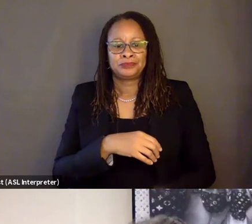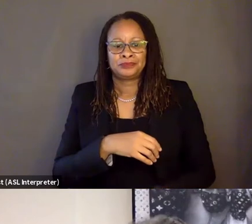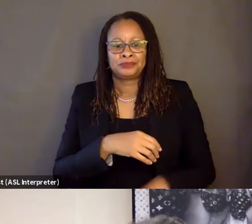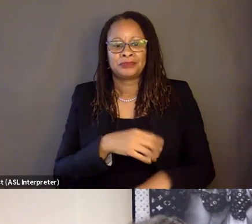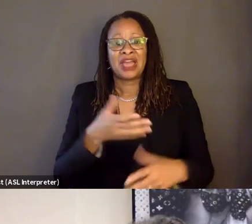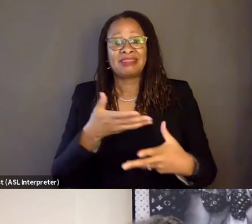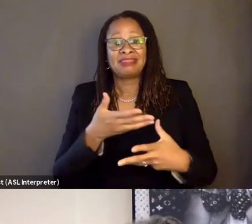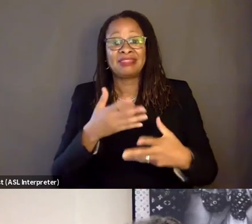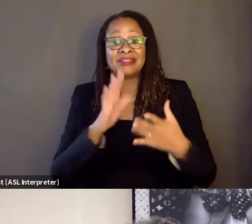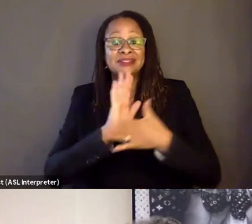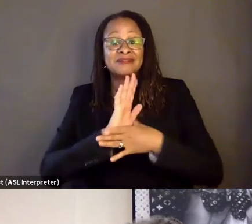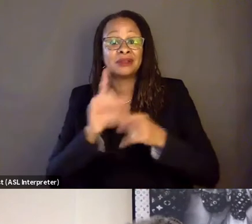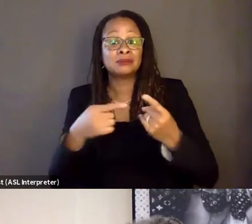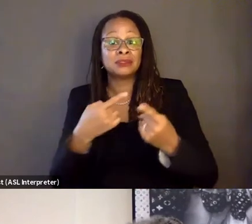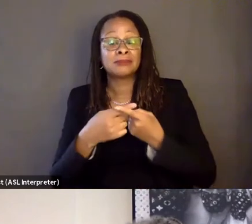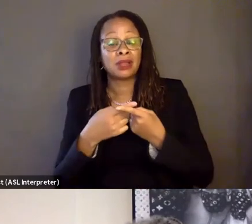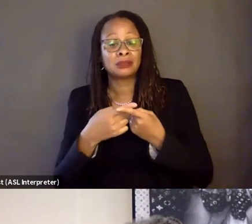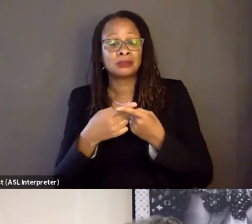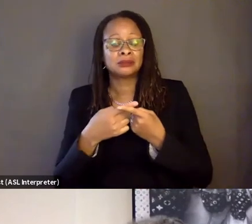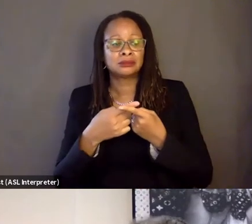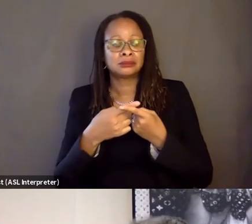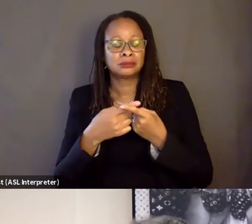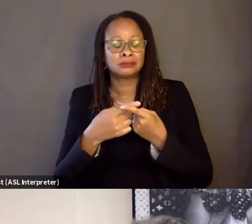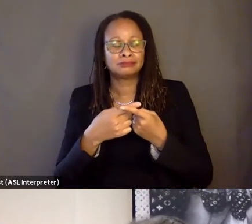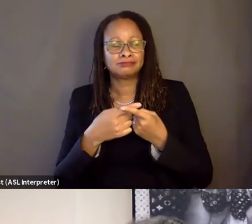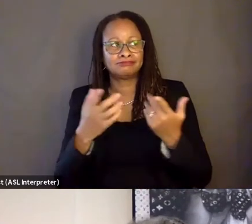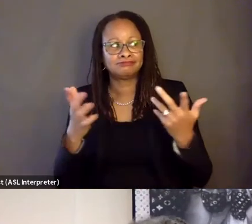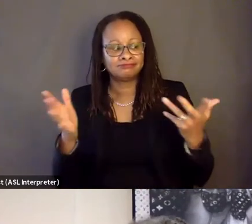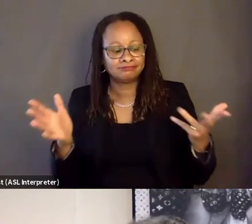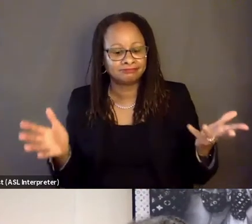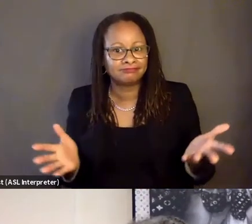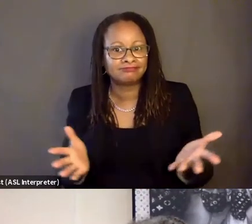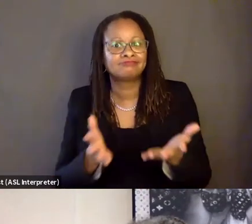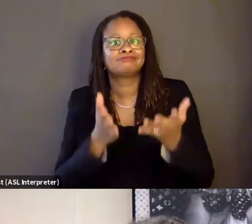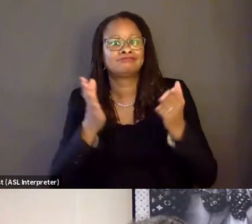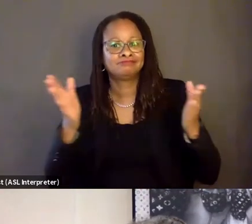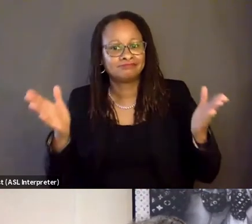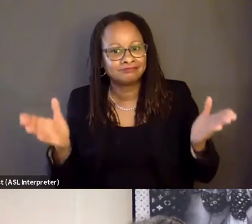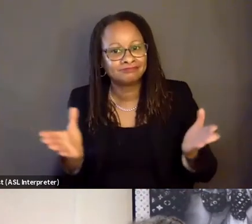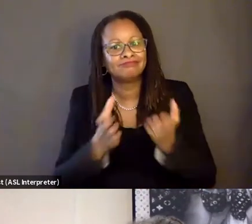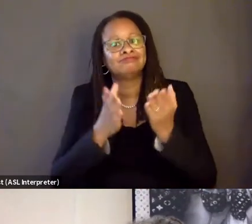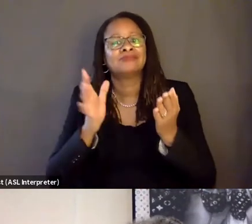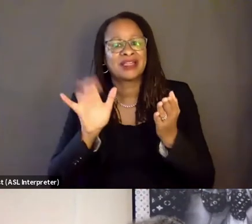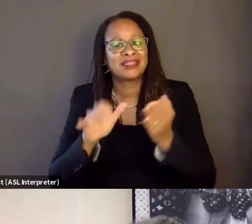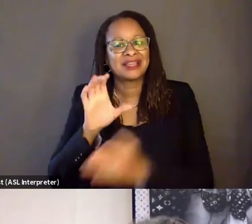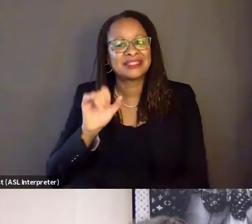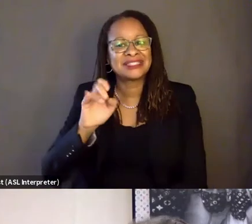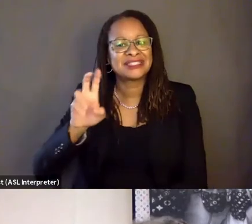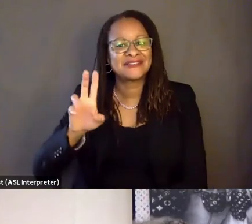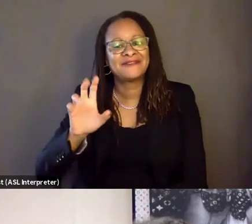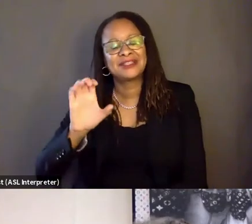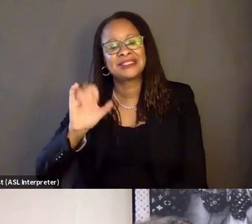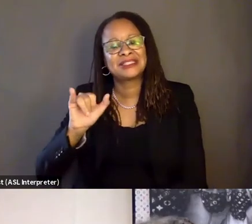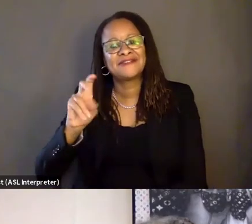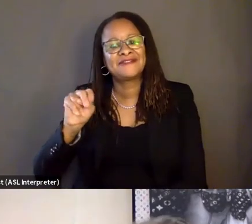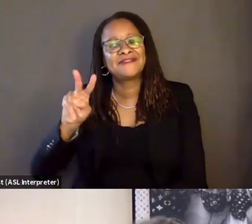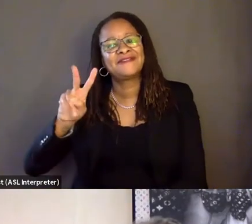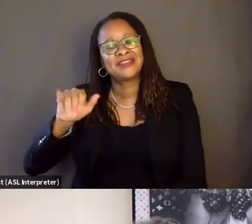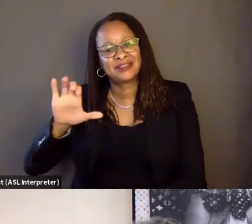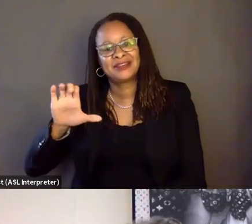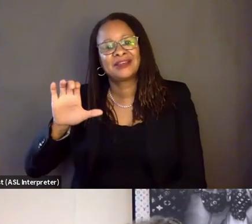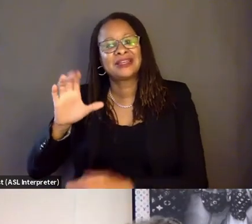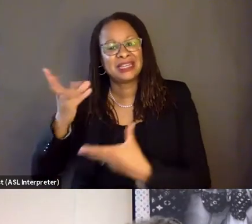is about igniting this civic engagement. And in many communities, we've seen